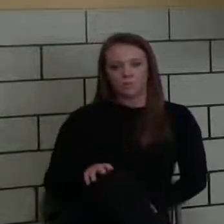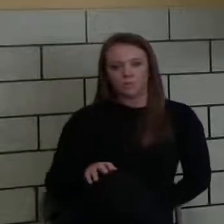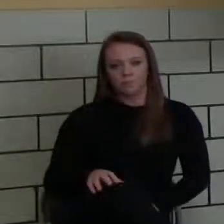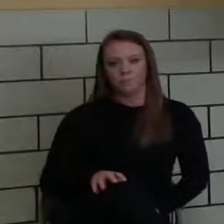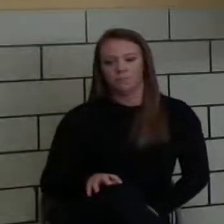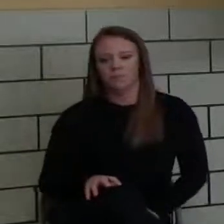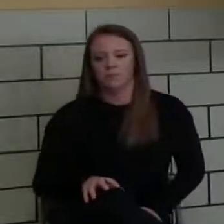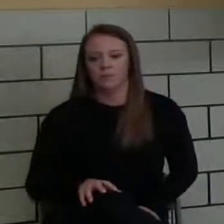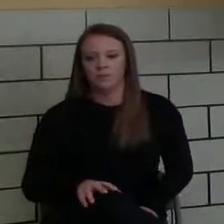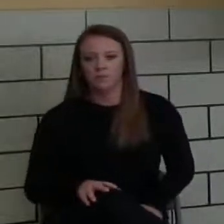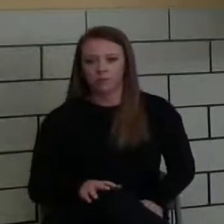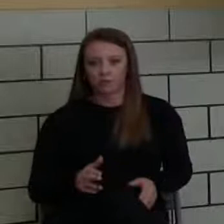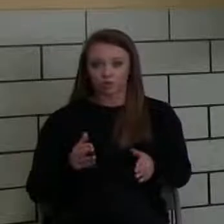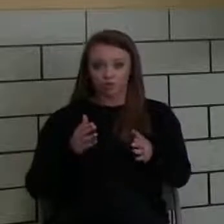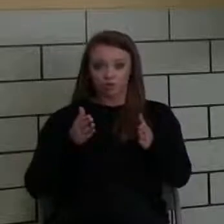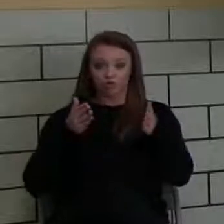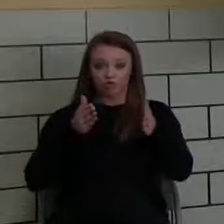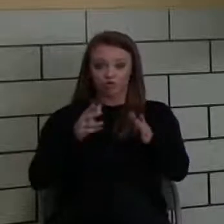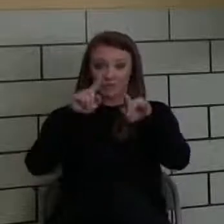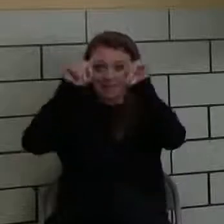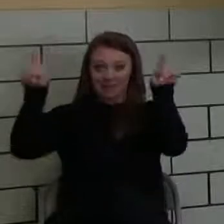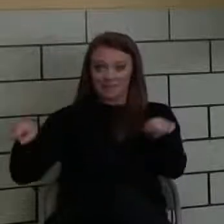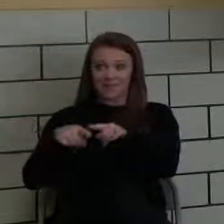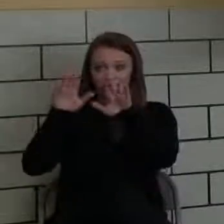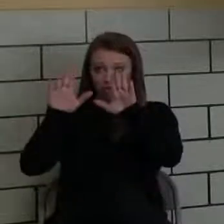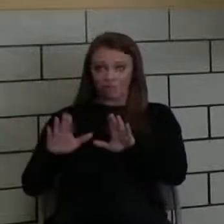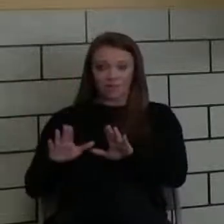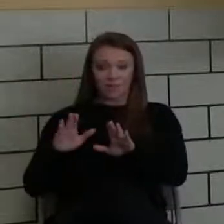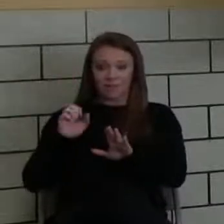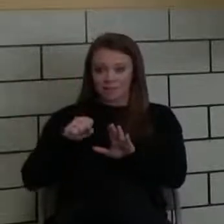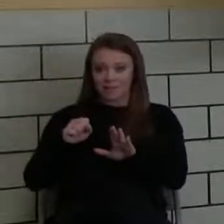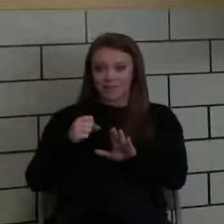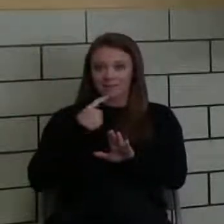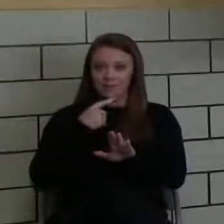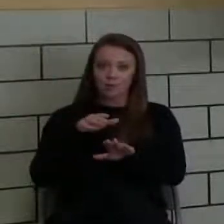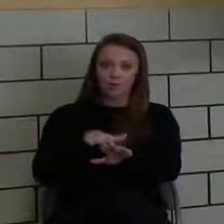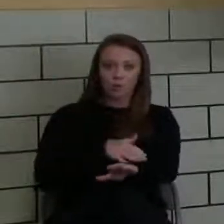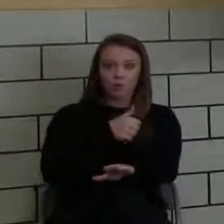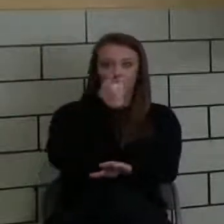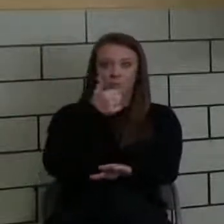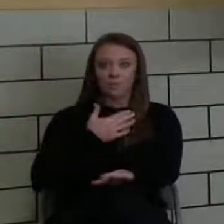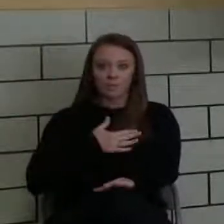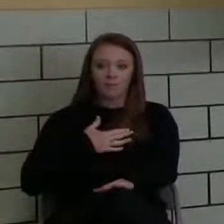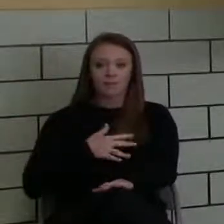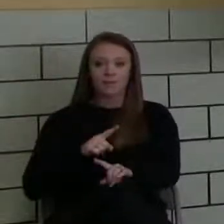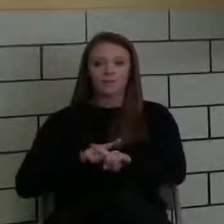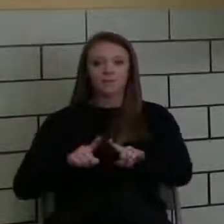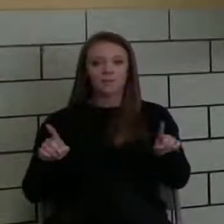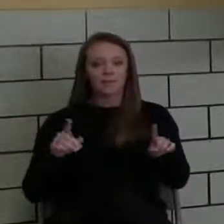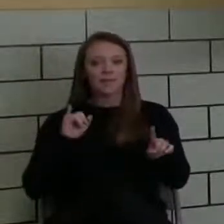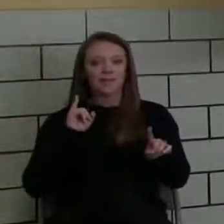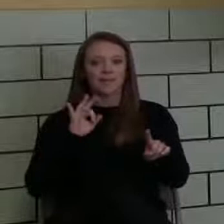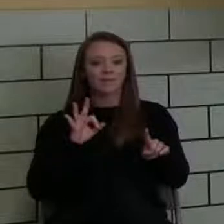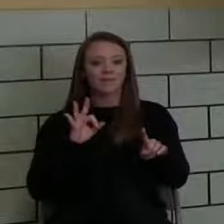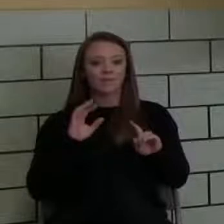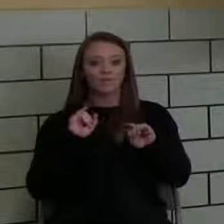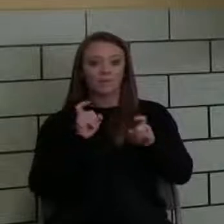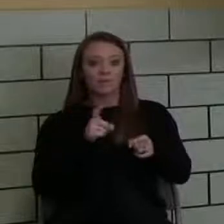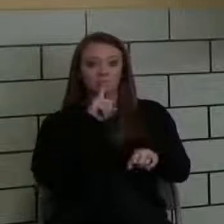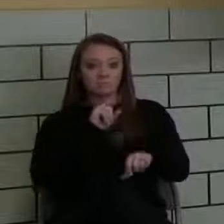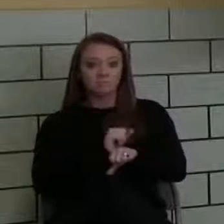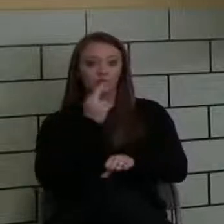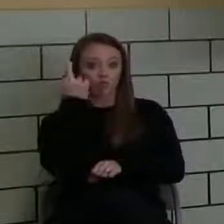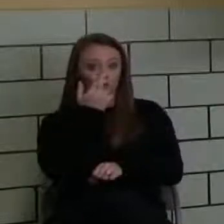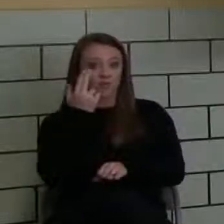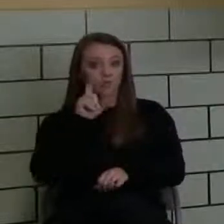always. If you give them a reason to slow down, make them feel not completely uncomfortable, but just slightly uncomfortable,